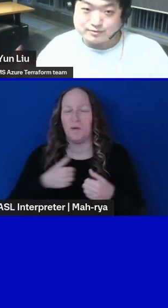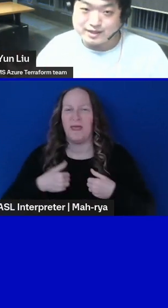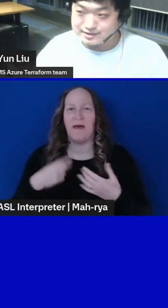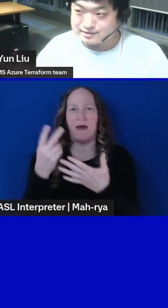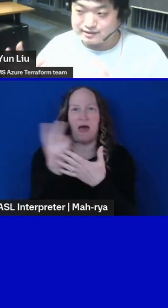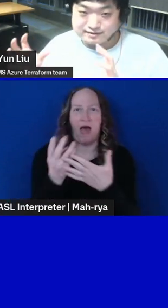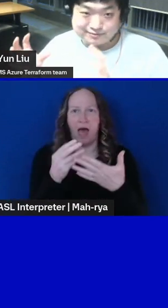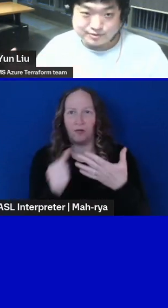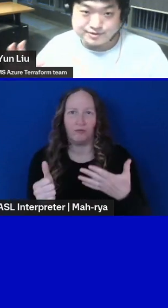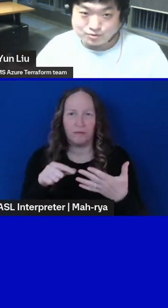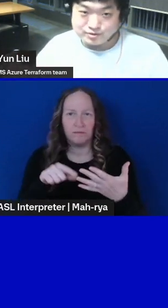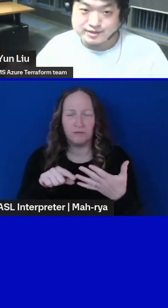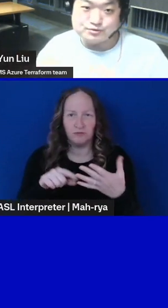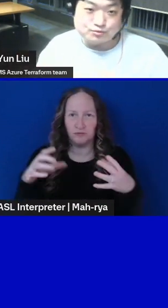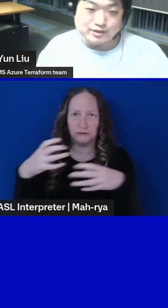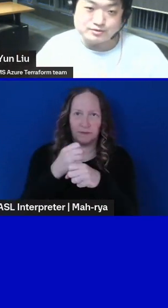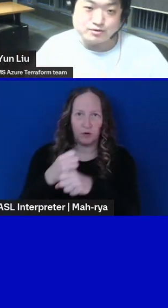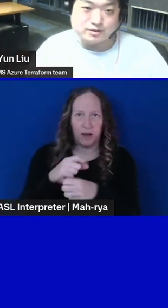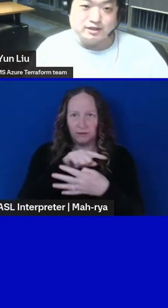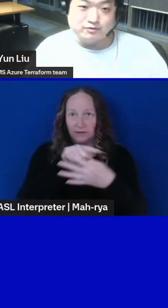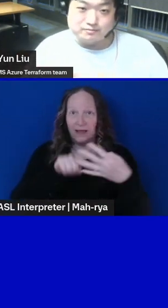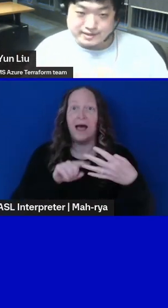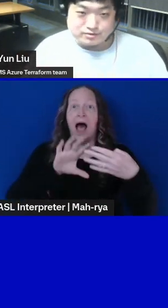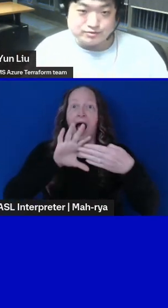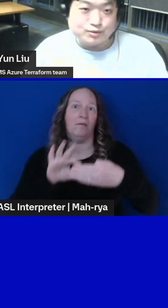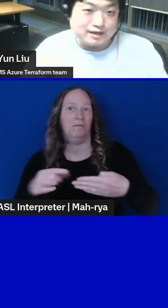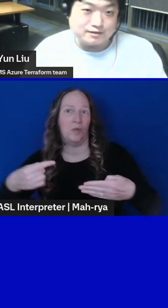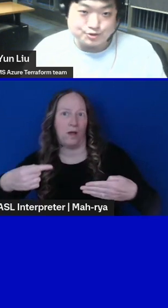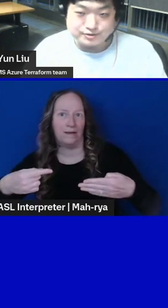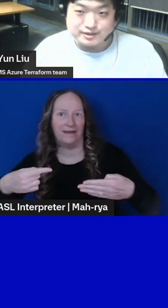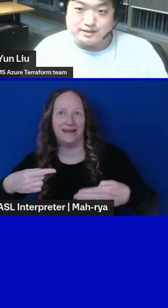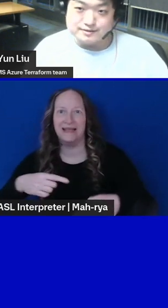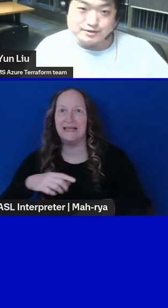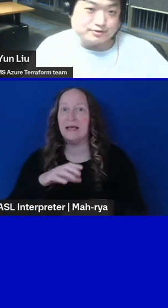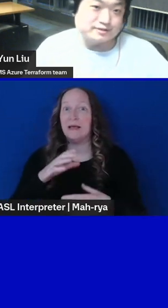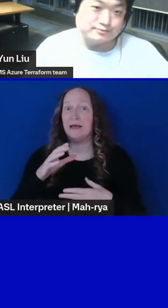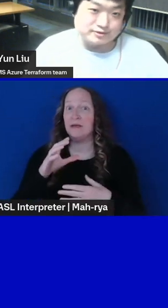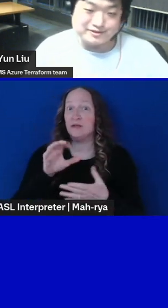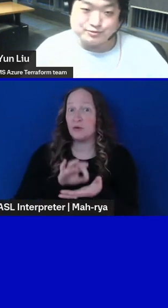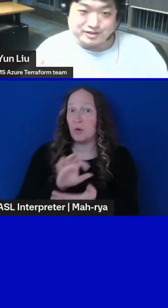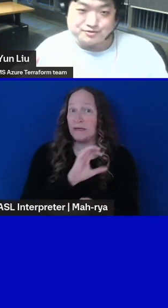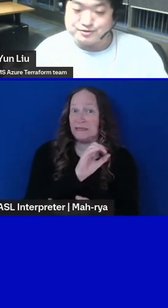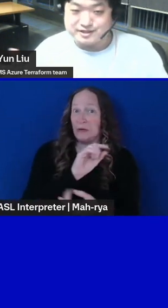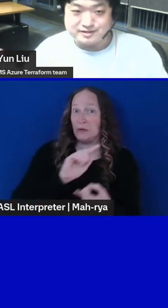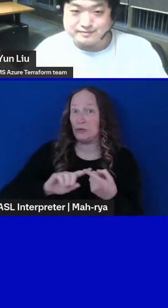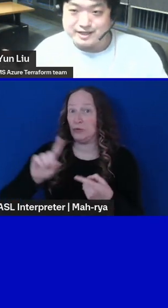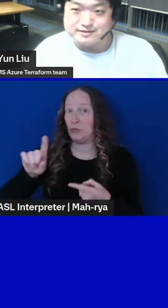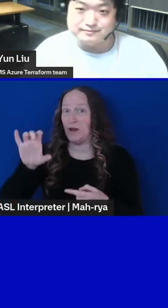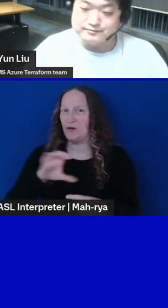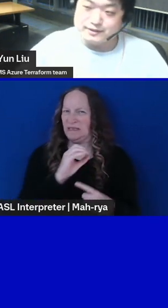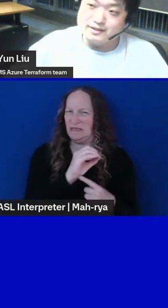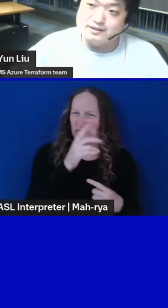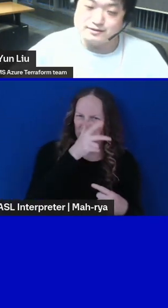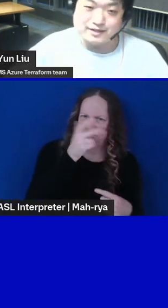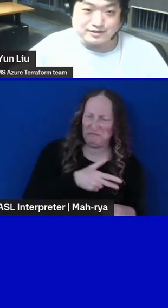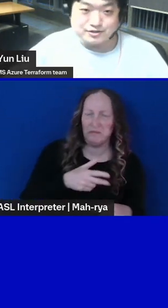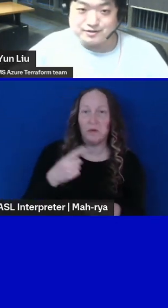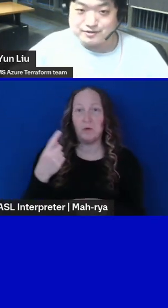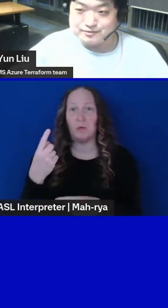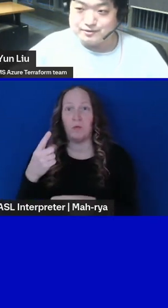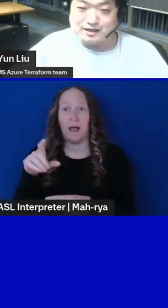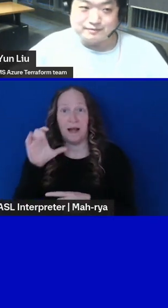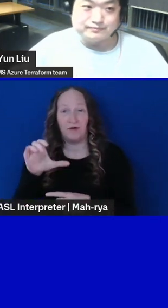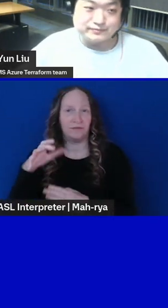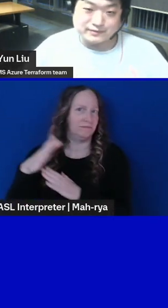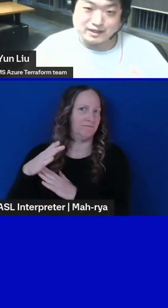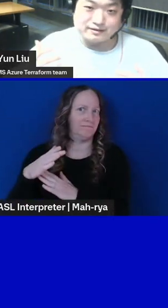to summarize these four scores into one score from 0 to 100. 0 is the worst, 100 is the best. So I can show